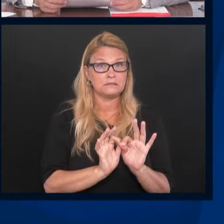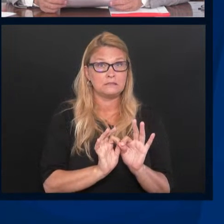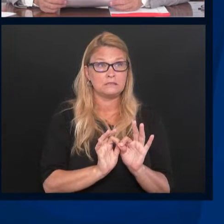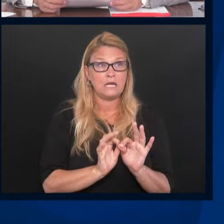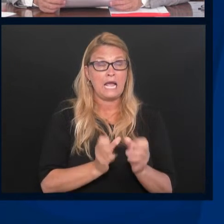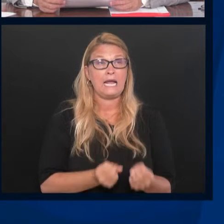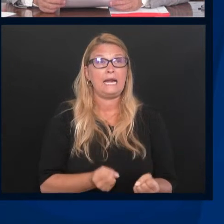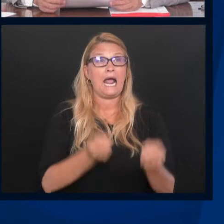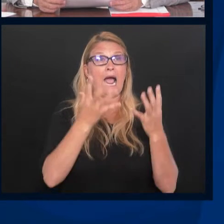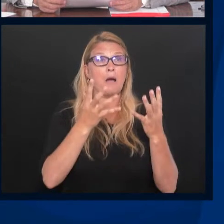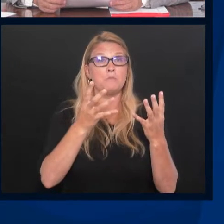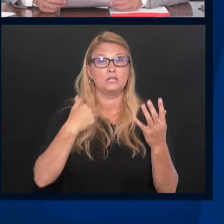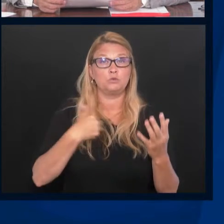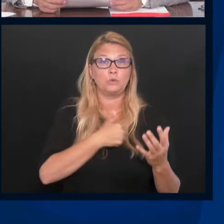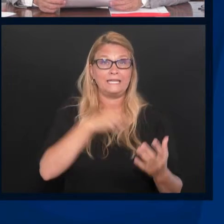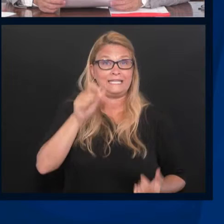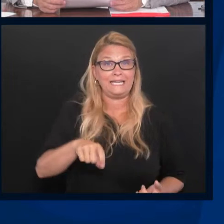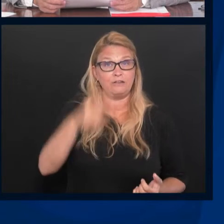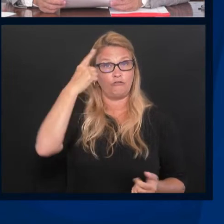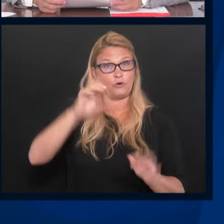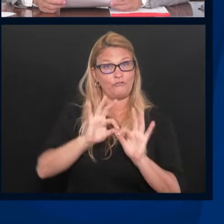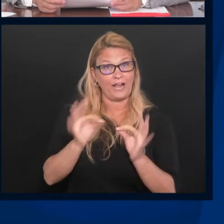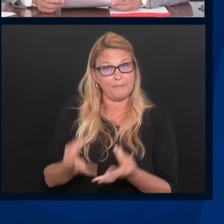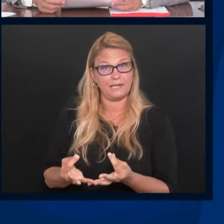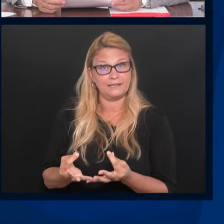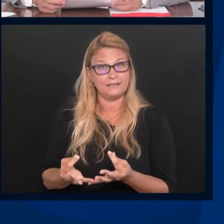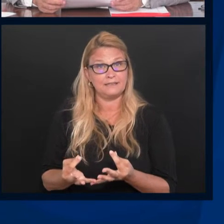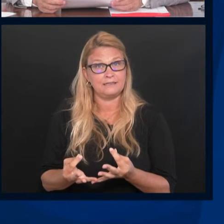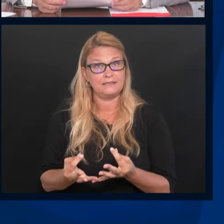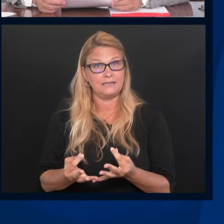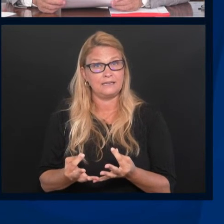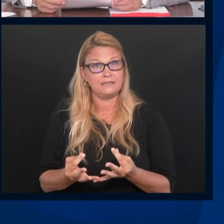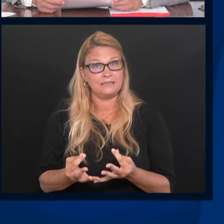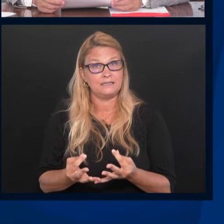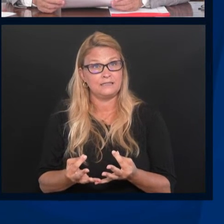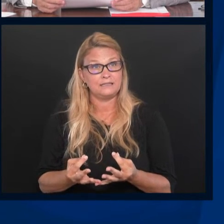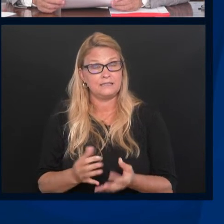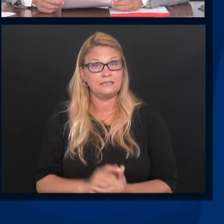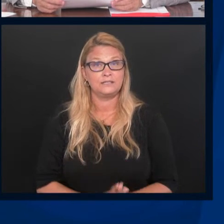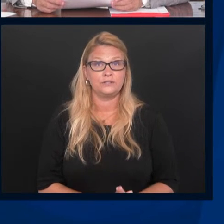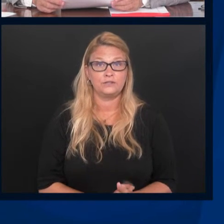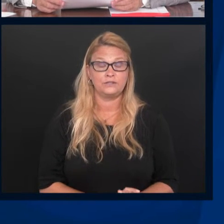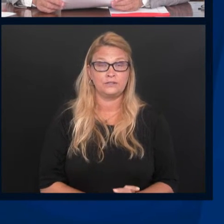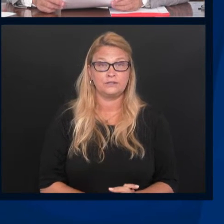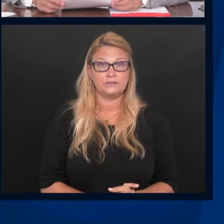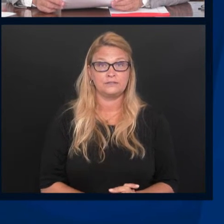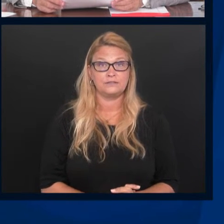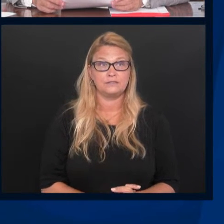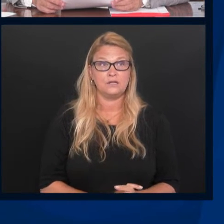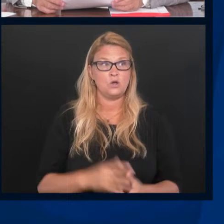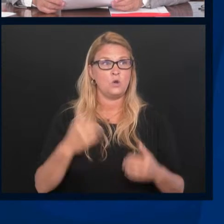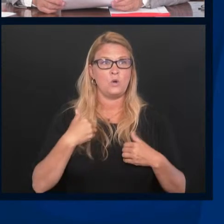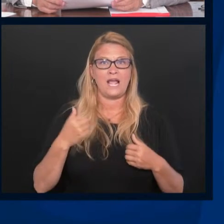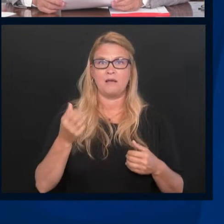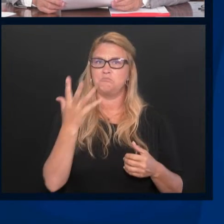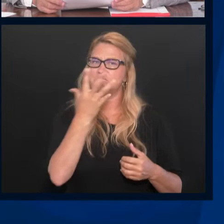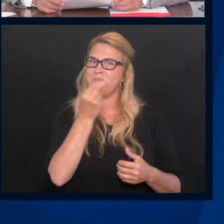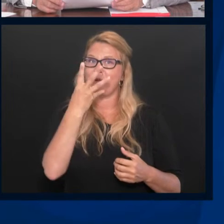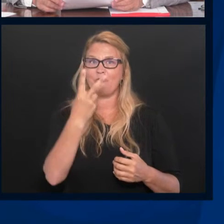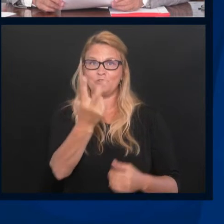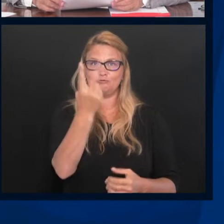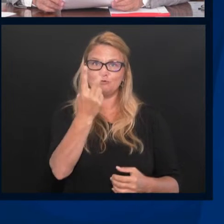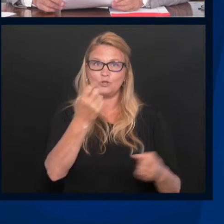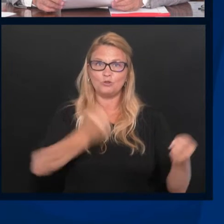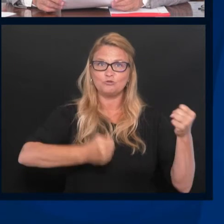this is to our family. We had, like I said, a couple of beautiful trucks given away. We